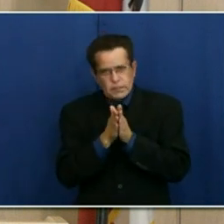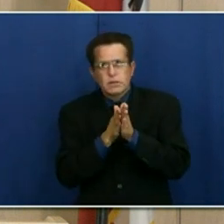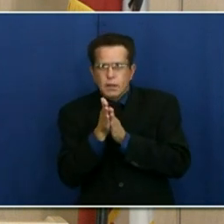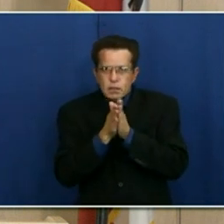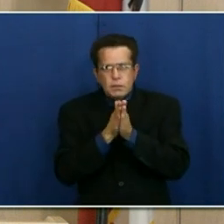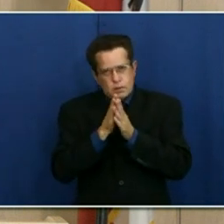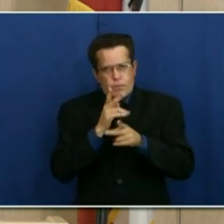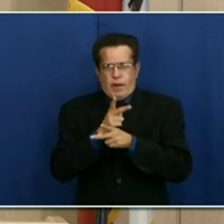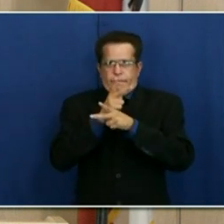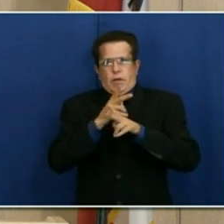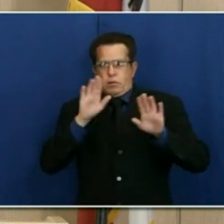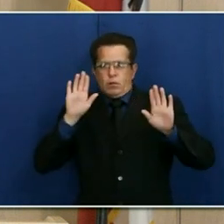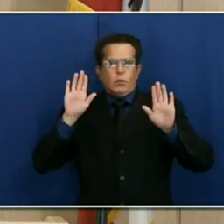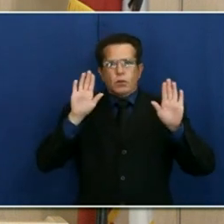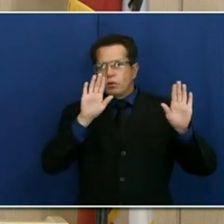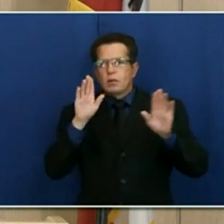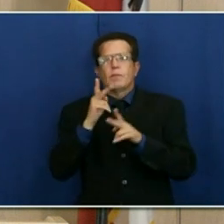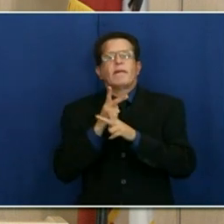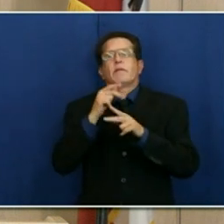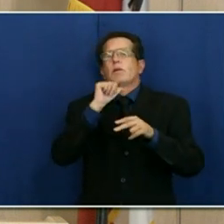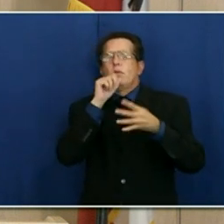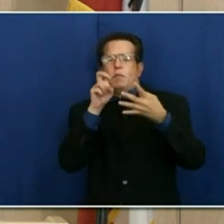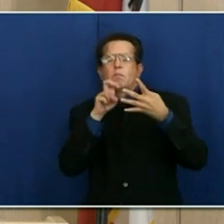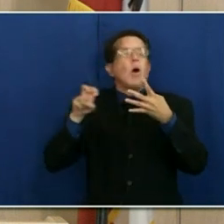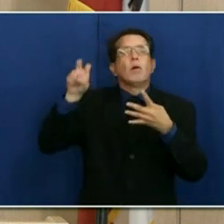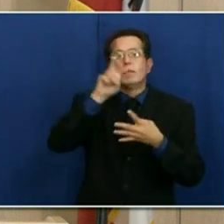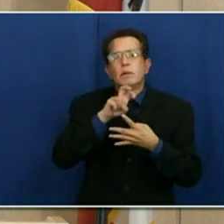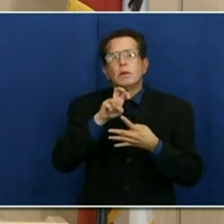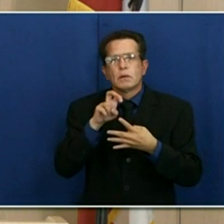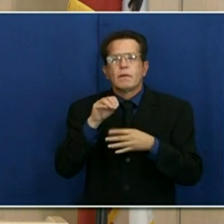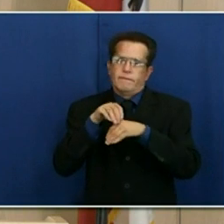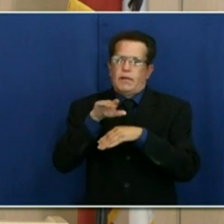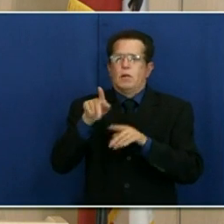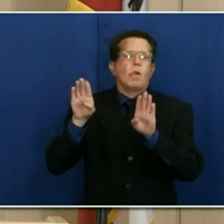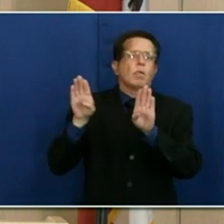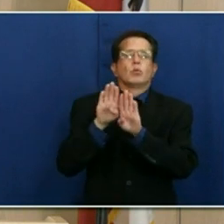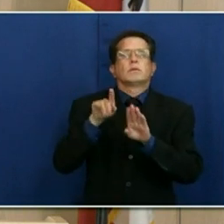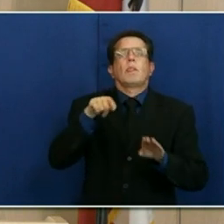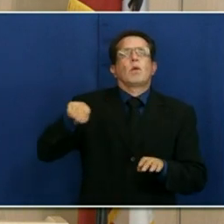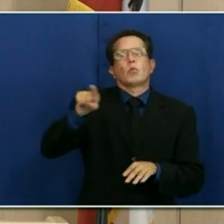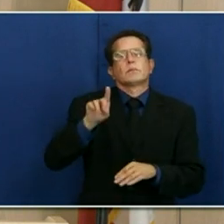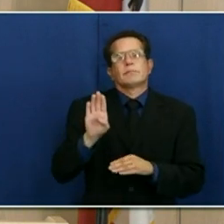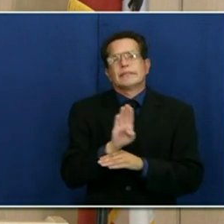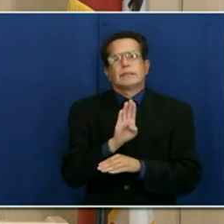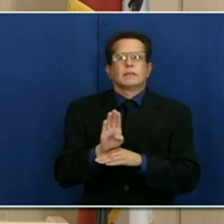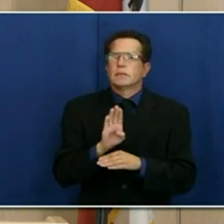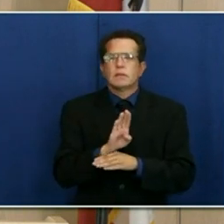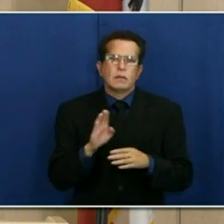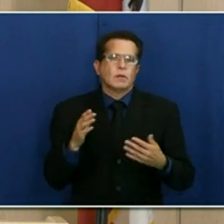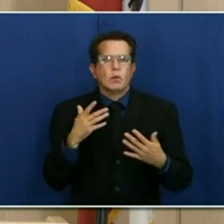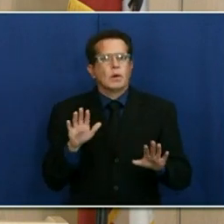sure we don't go in that higher tier and negatively impact those businesses that are already struggling.